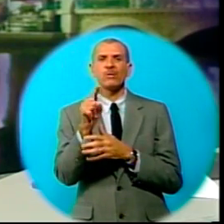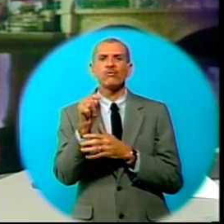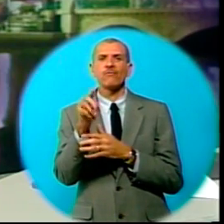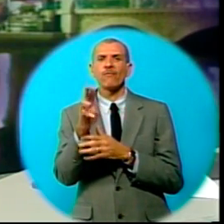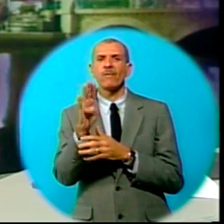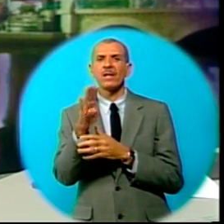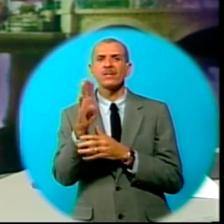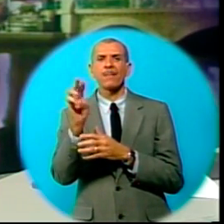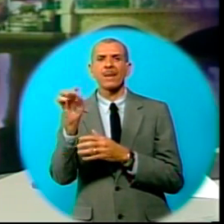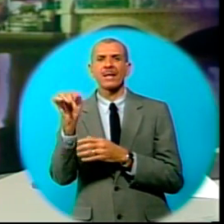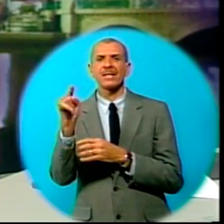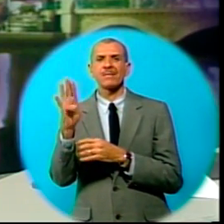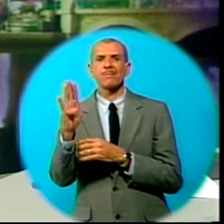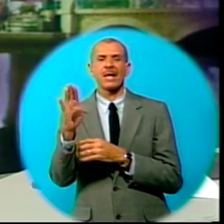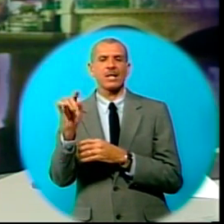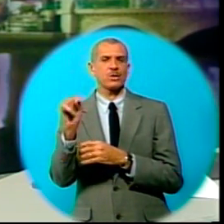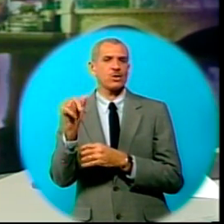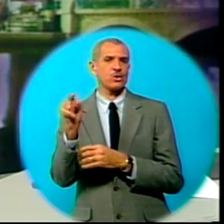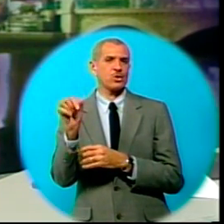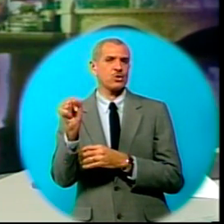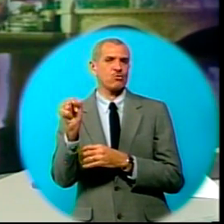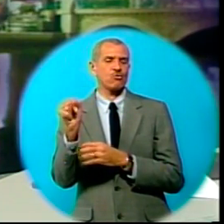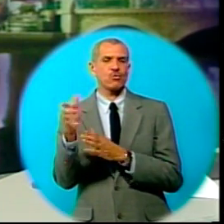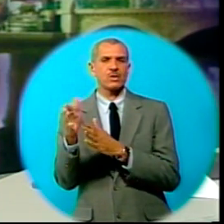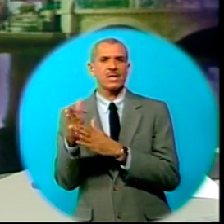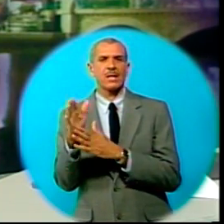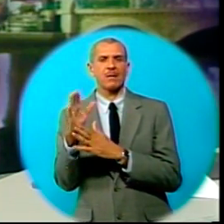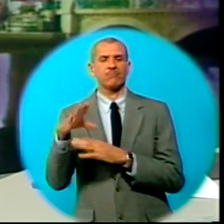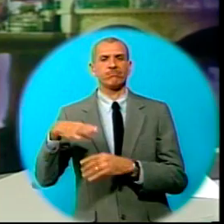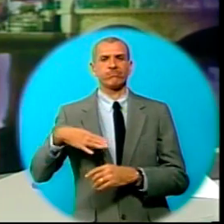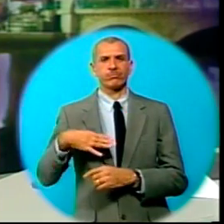and have them resume normal life much earlier.